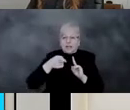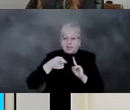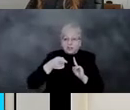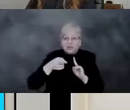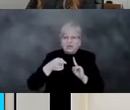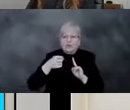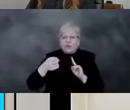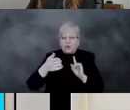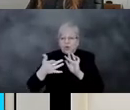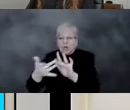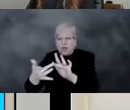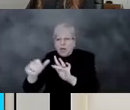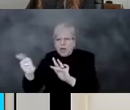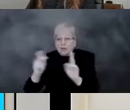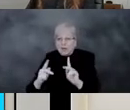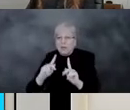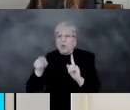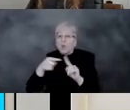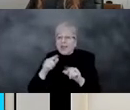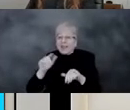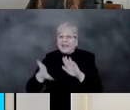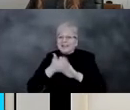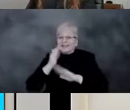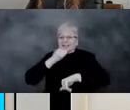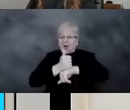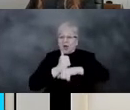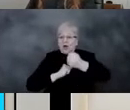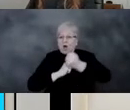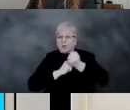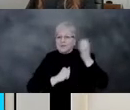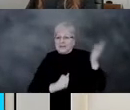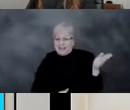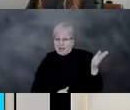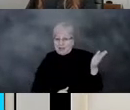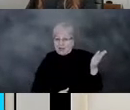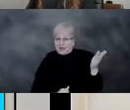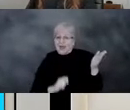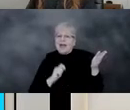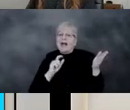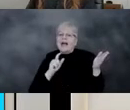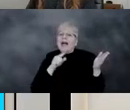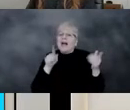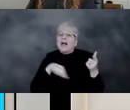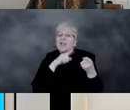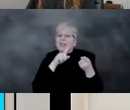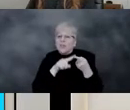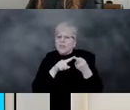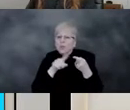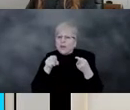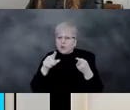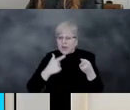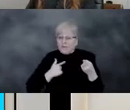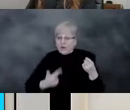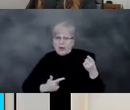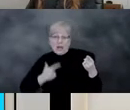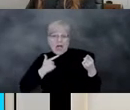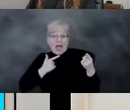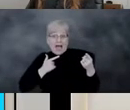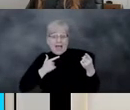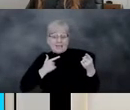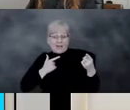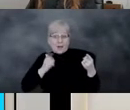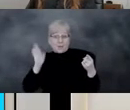you bring it to your live presentation in the same share screen mode.